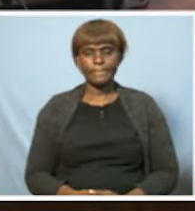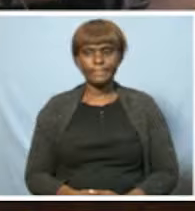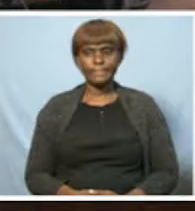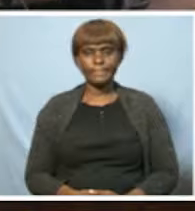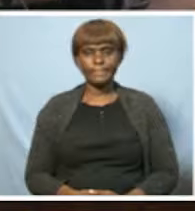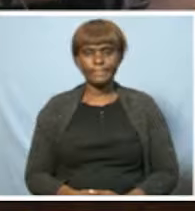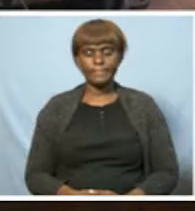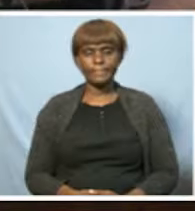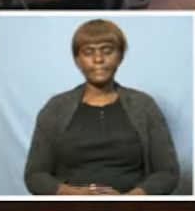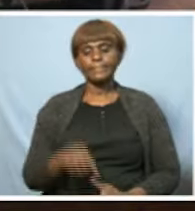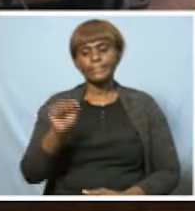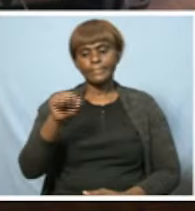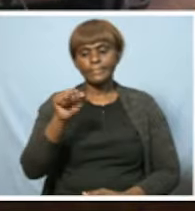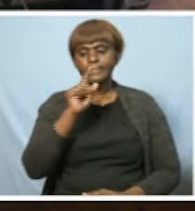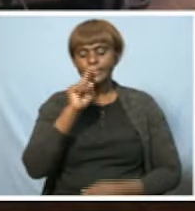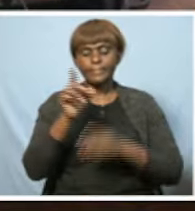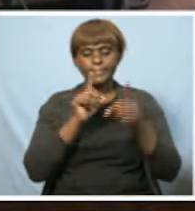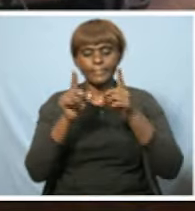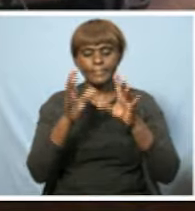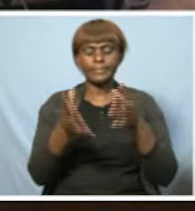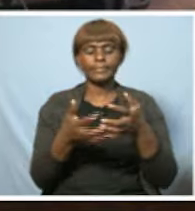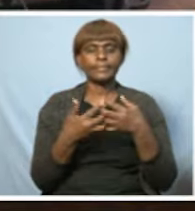Yes, Director Engineering.